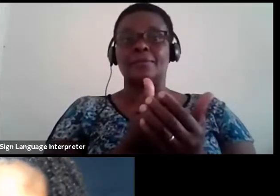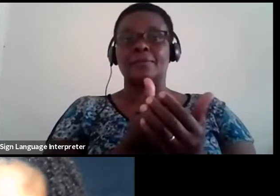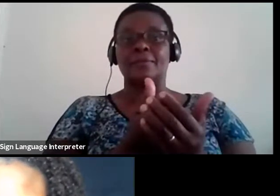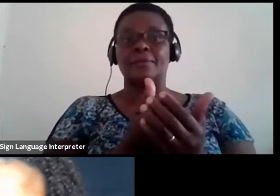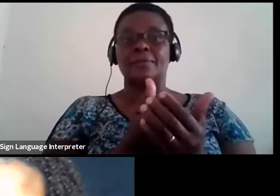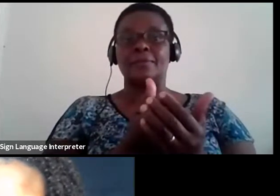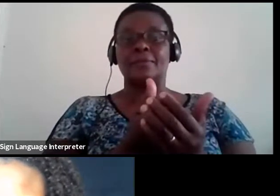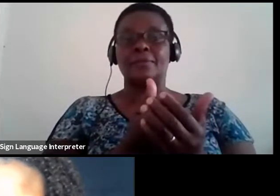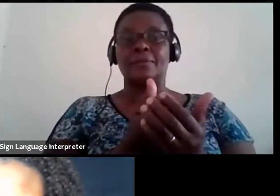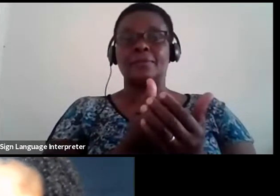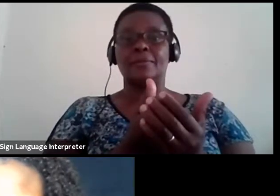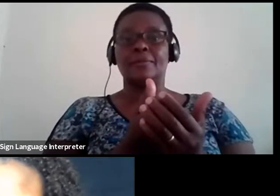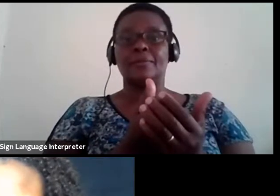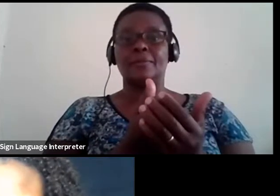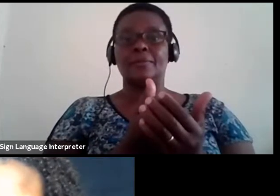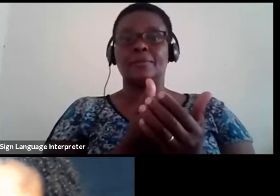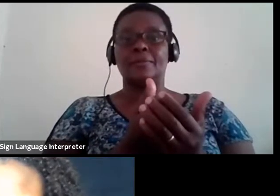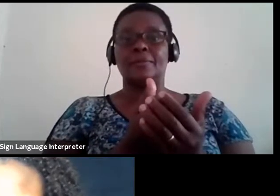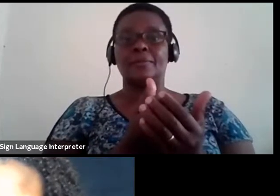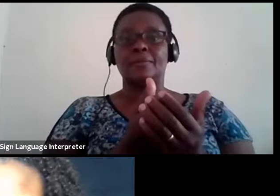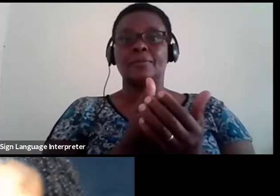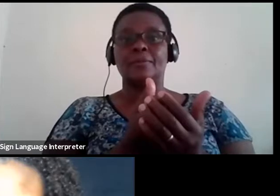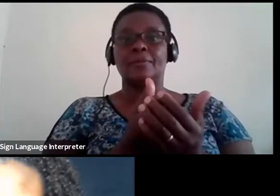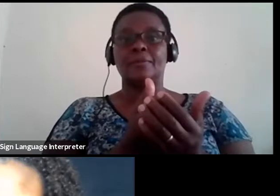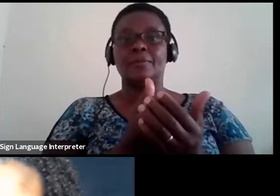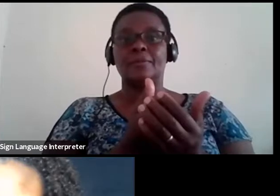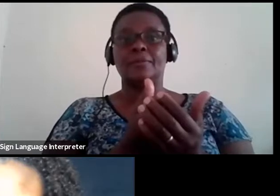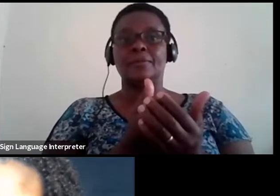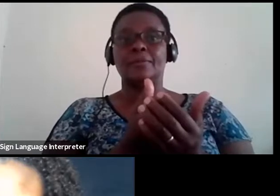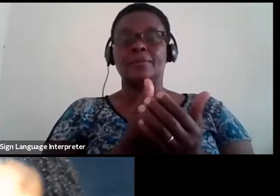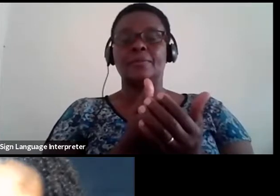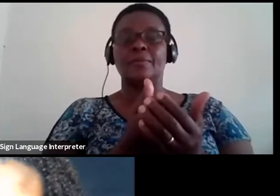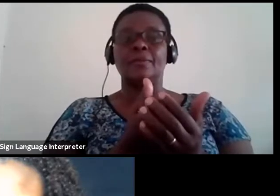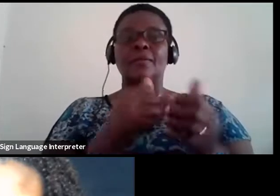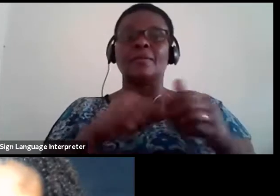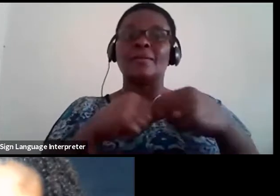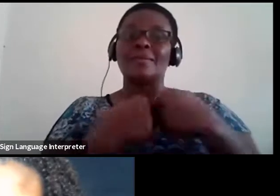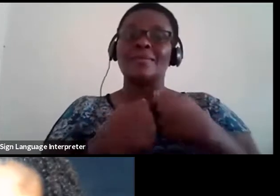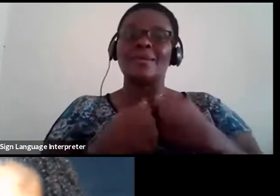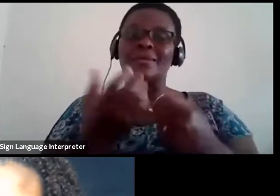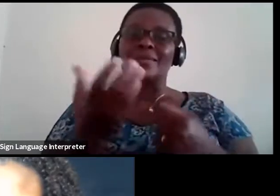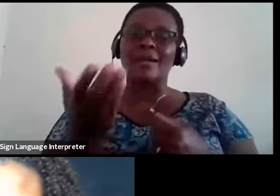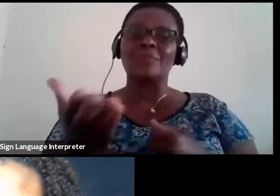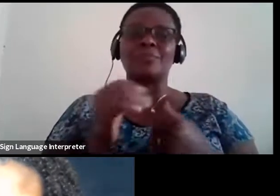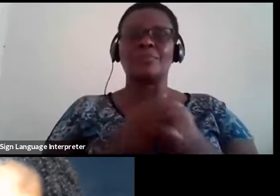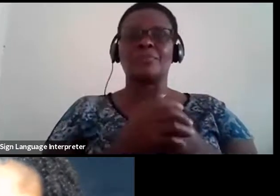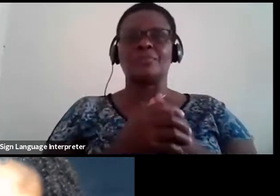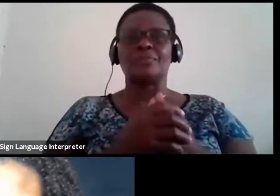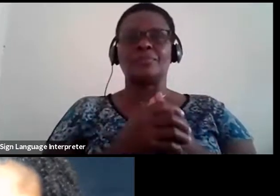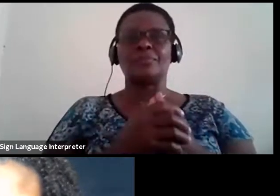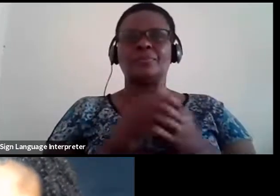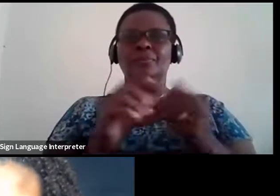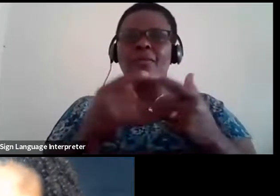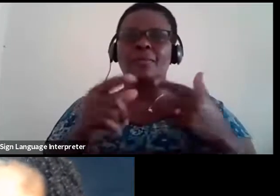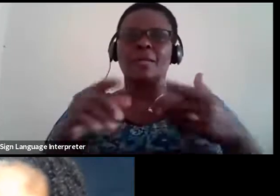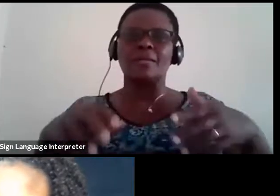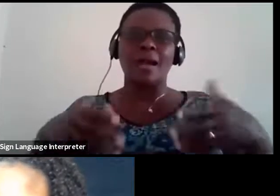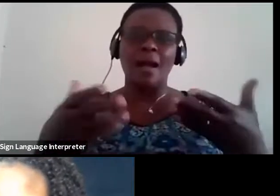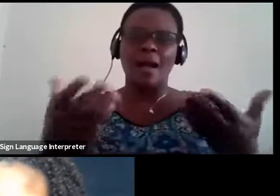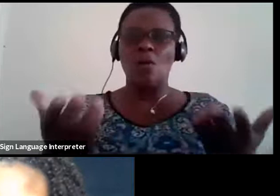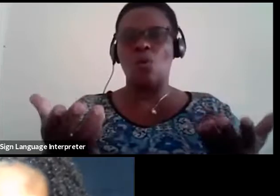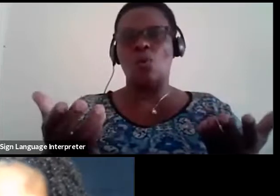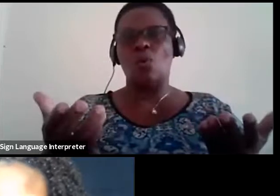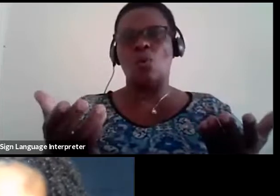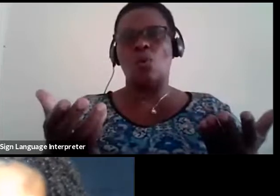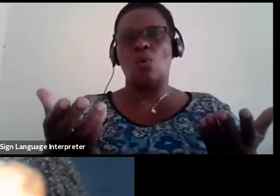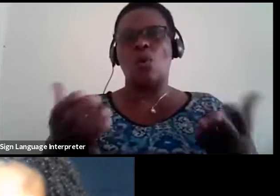spaces or safe organizations like her internet. So it's really a challenge. But how we've been able to navigate that is by maintaining and